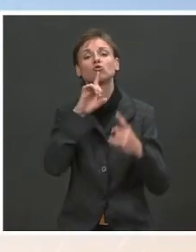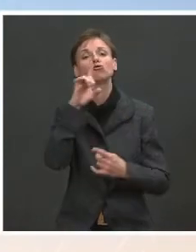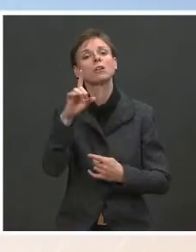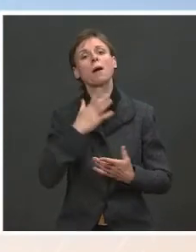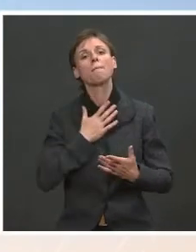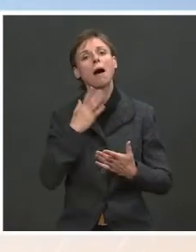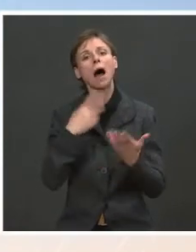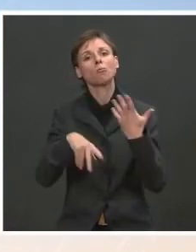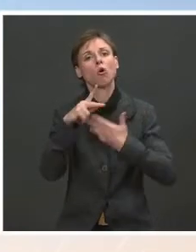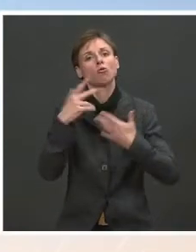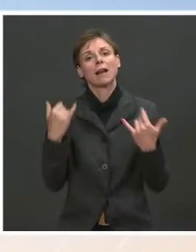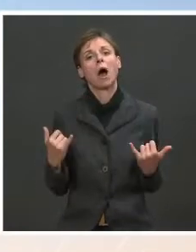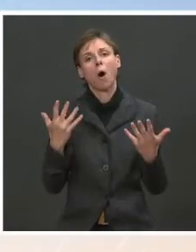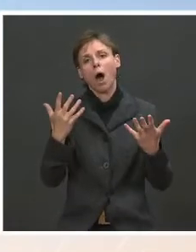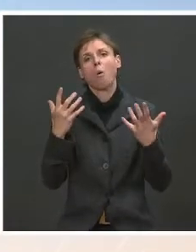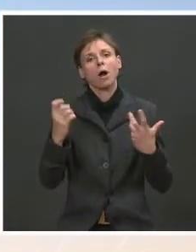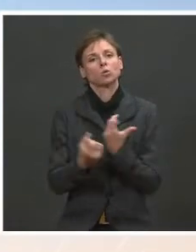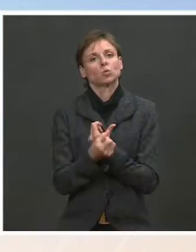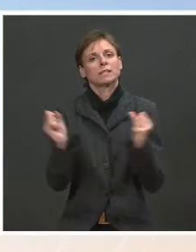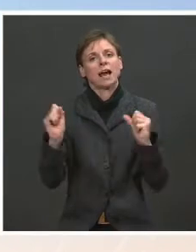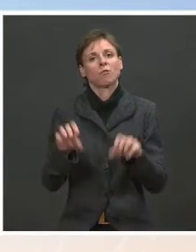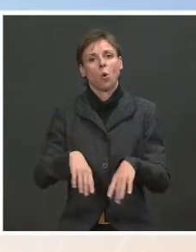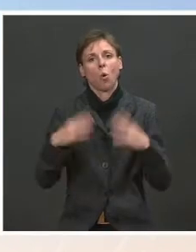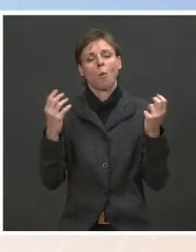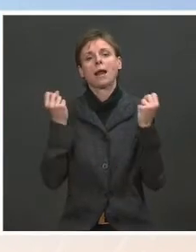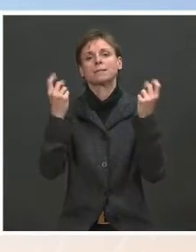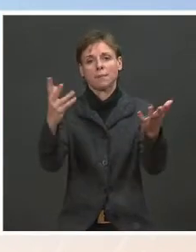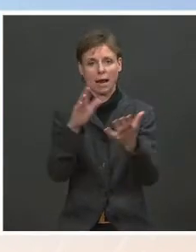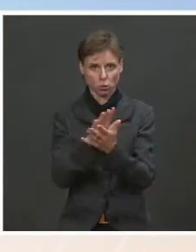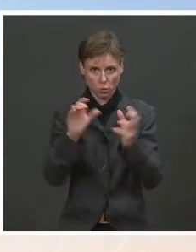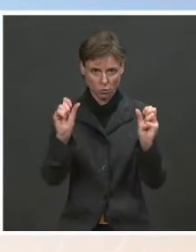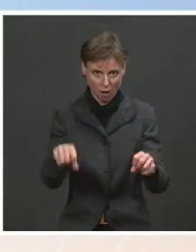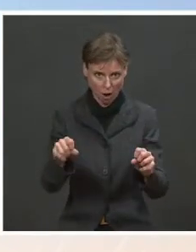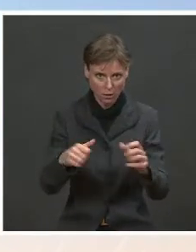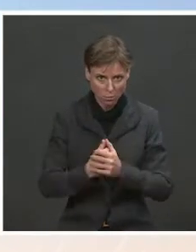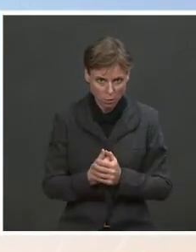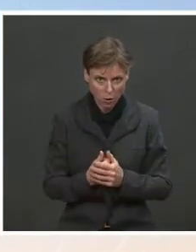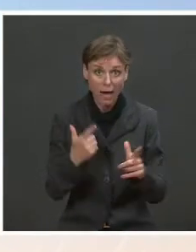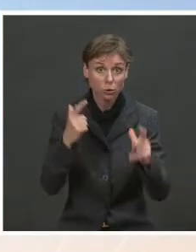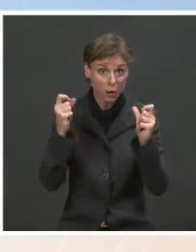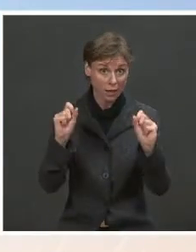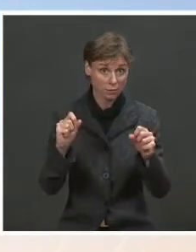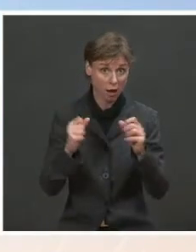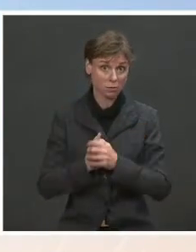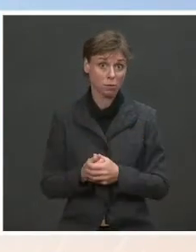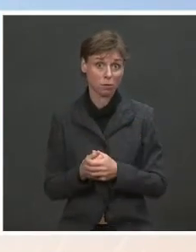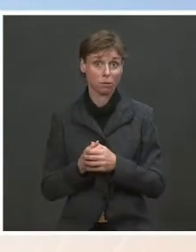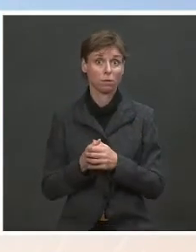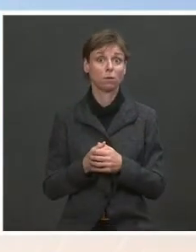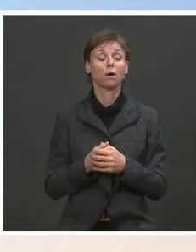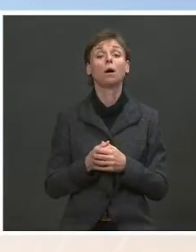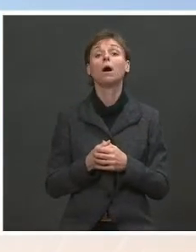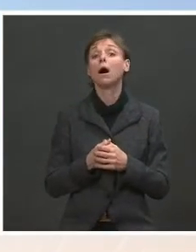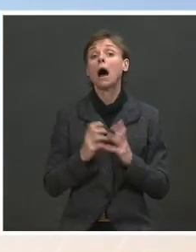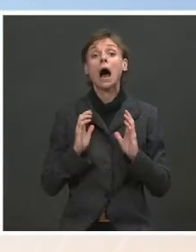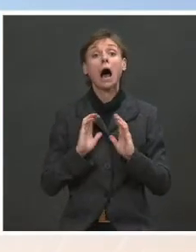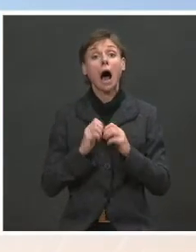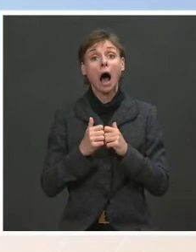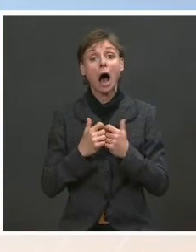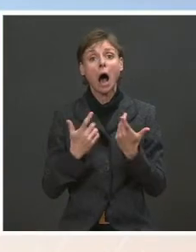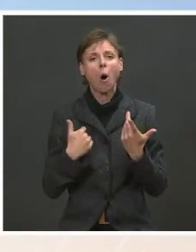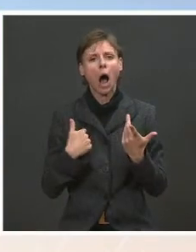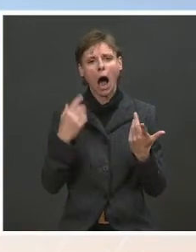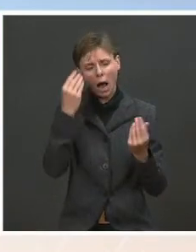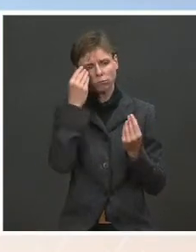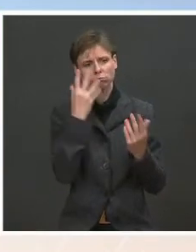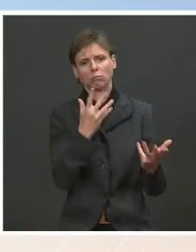safely reopen as many schools as possible, as quickly as possible. And to do that, earlier today, I notified all